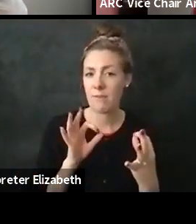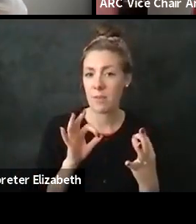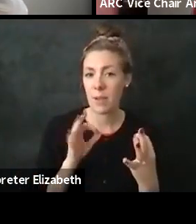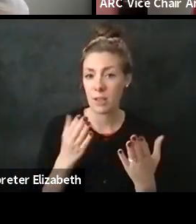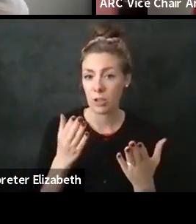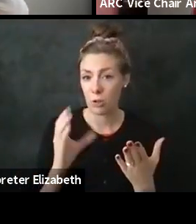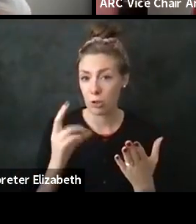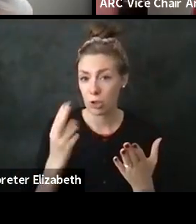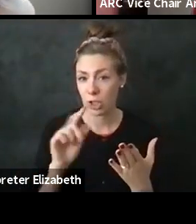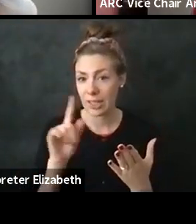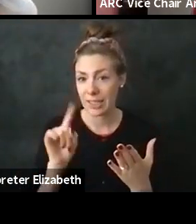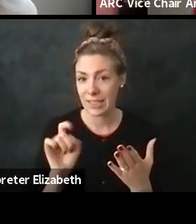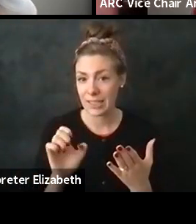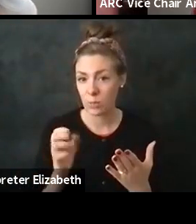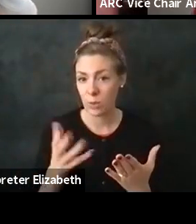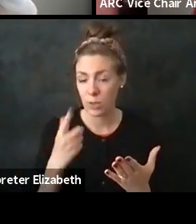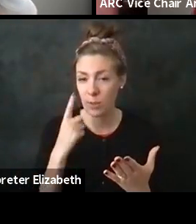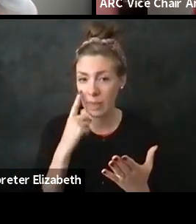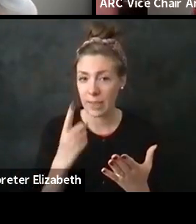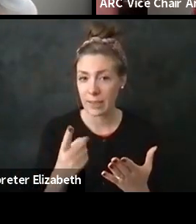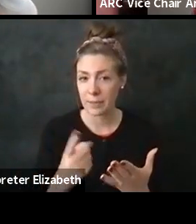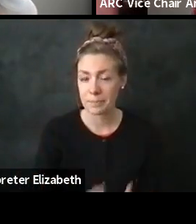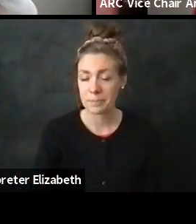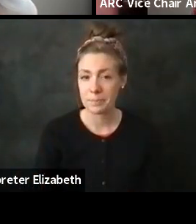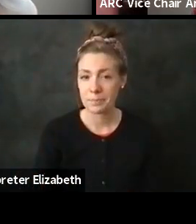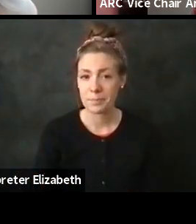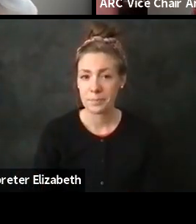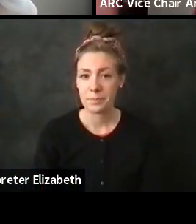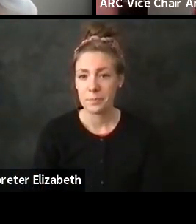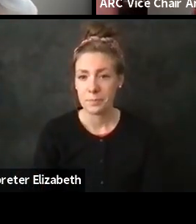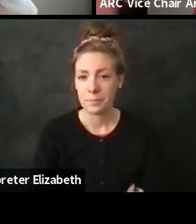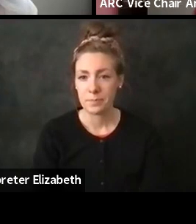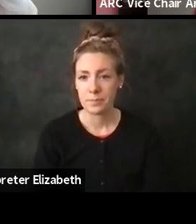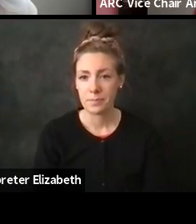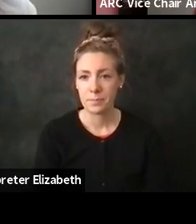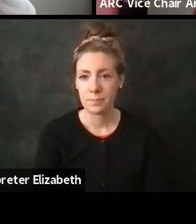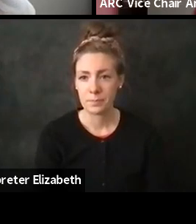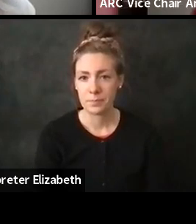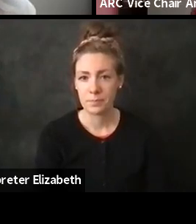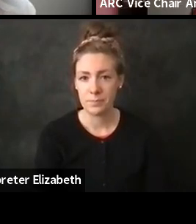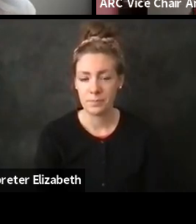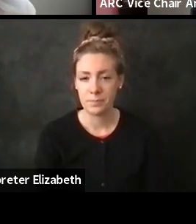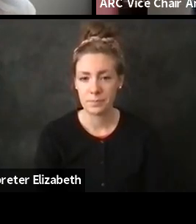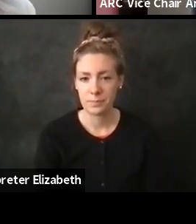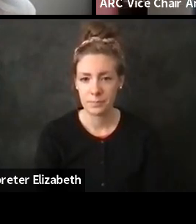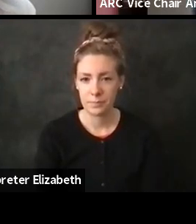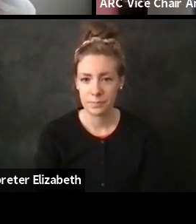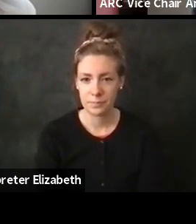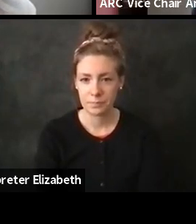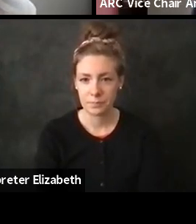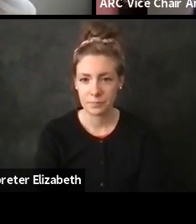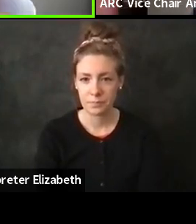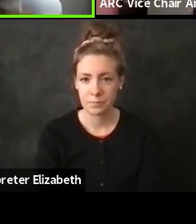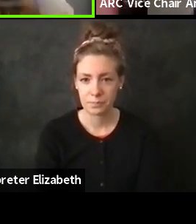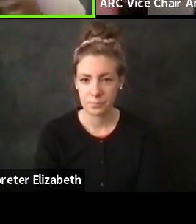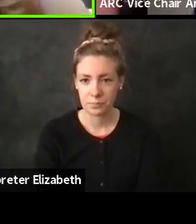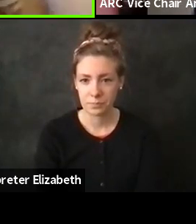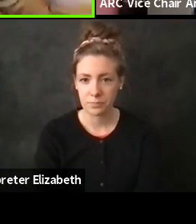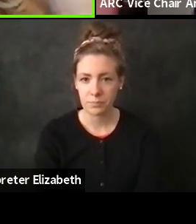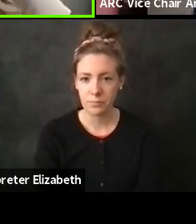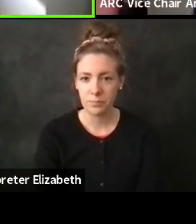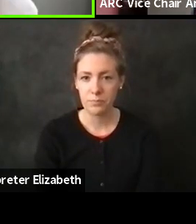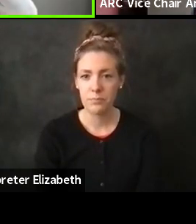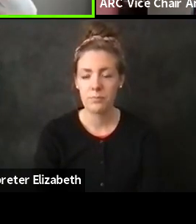Shalice, to kind of describe the best ways to feed information into that process. Yes,